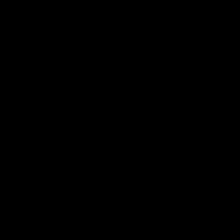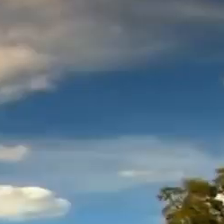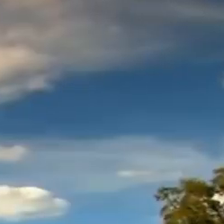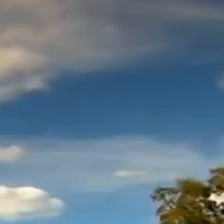some measures, and many of you are doing things. Thank you for what you're doing. Thank you for what you're not doing. We got to get everybody on